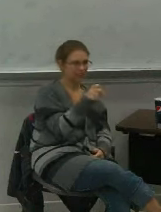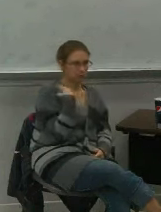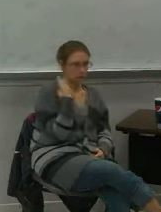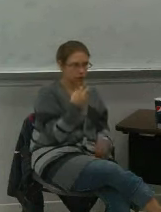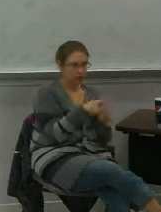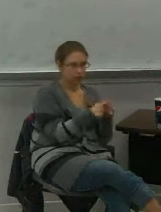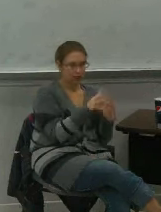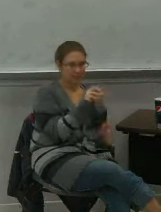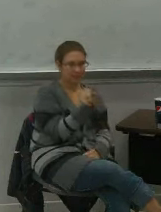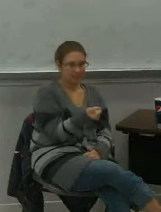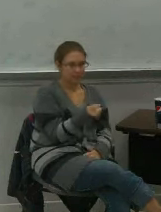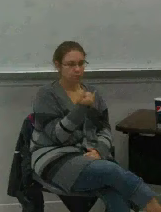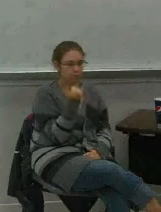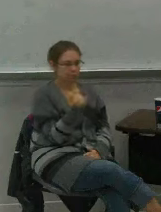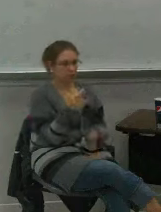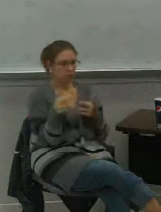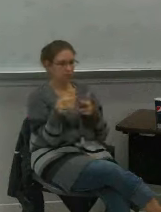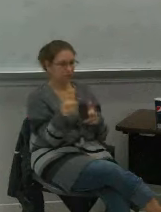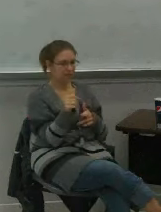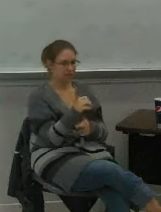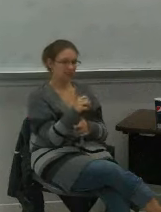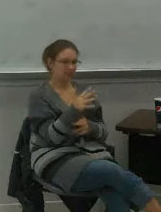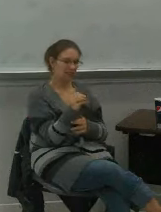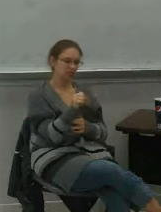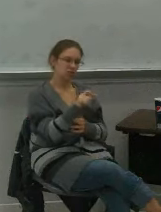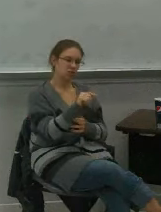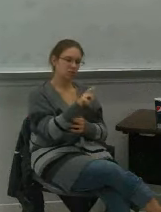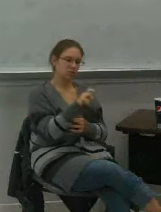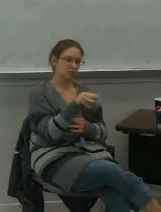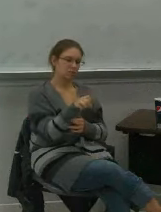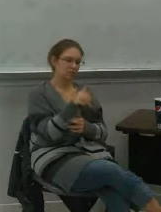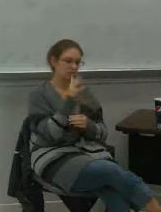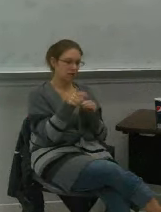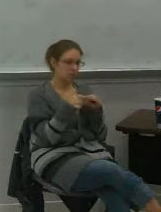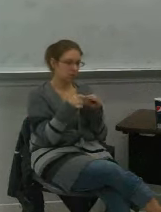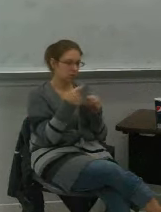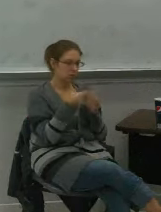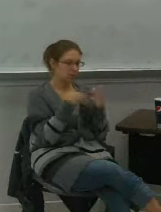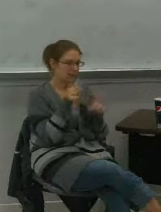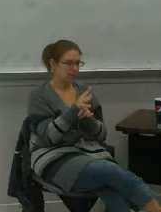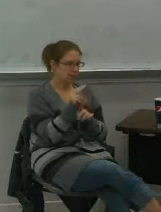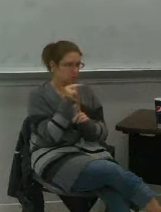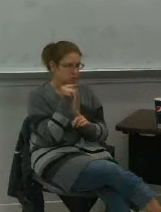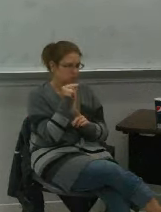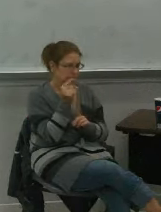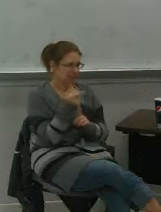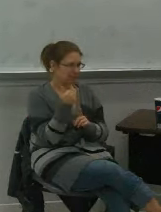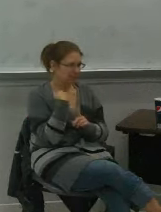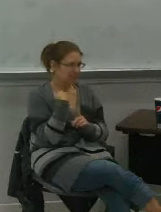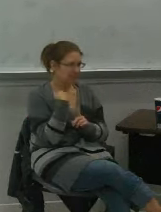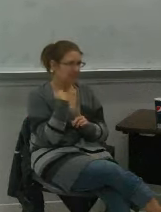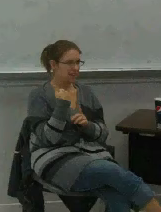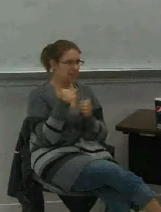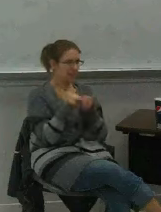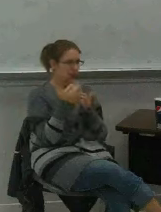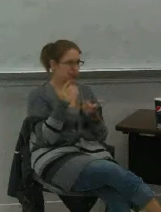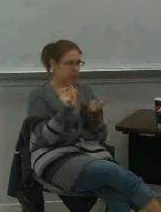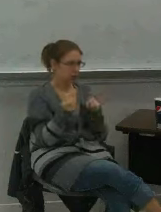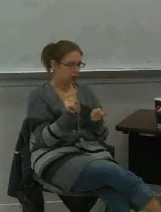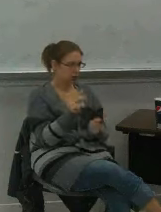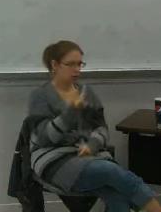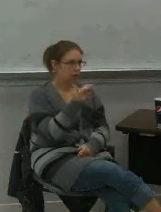in the 60s. Now the rivers and streams are starting to talk about what effects nutrients might have on those, how they may alter their biotic